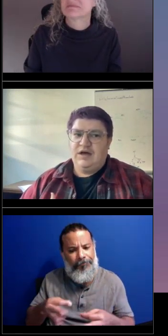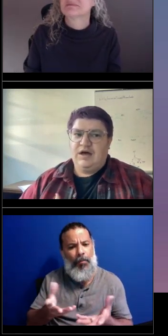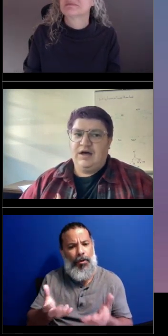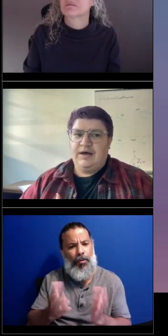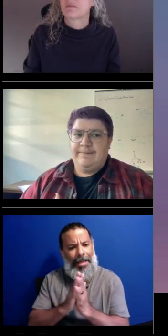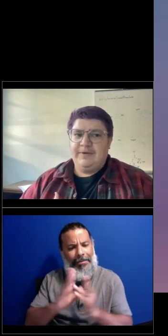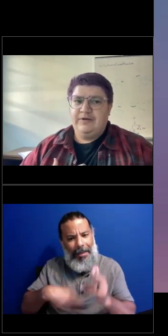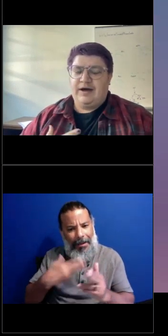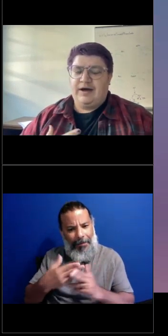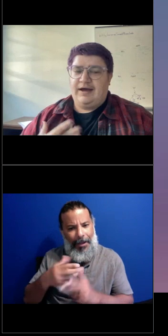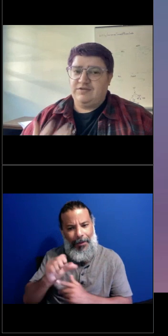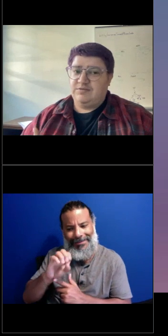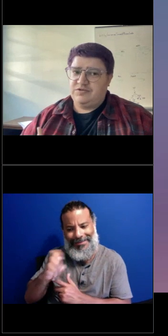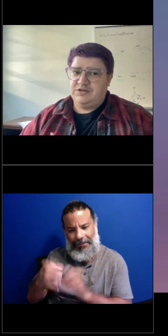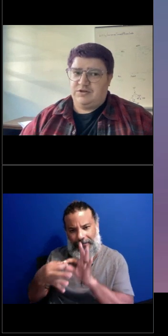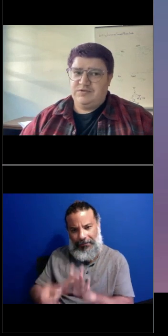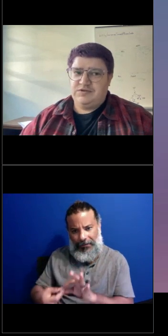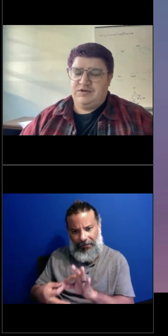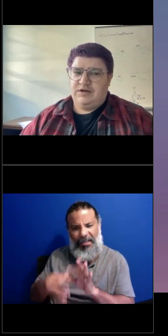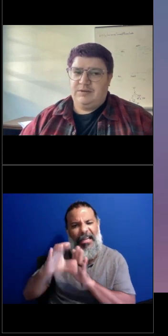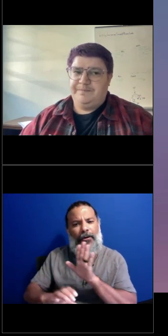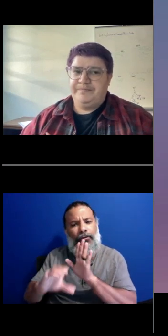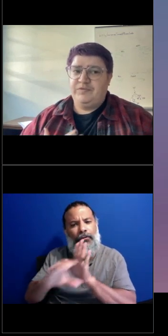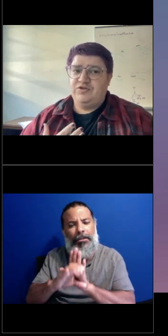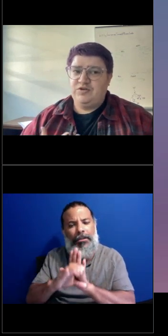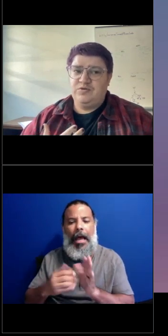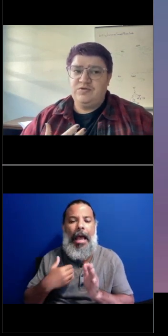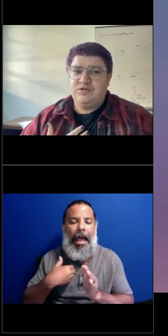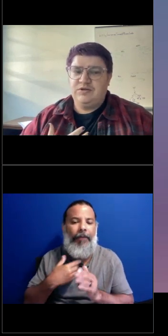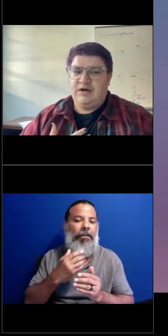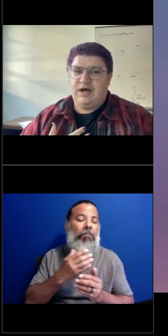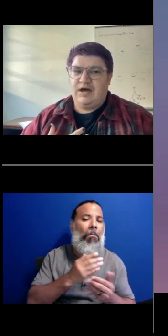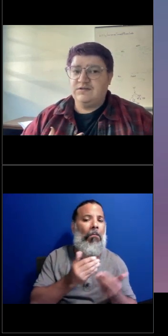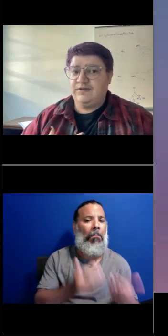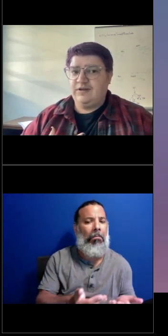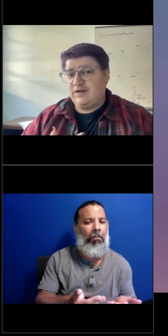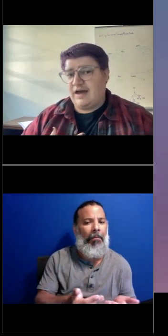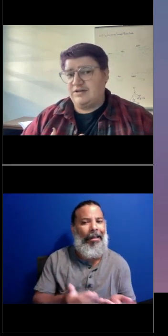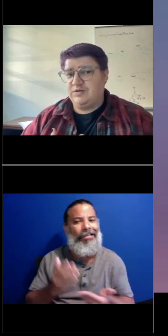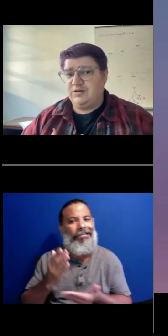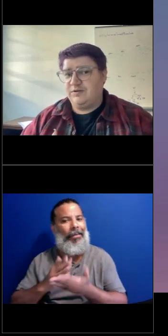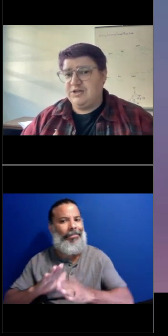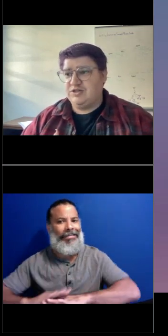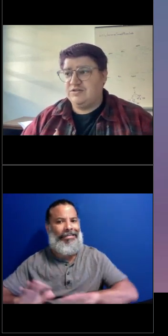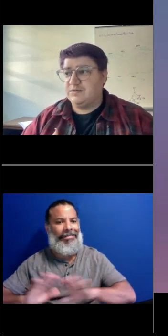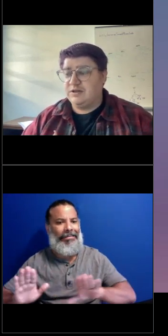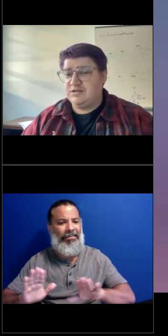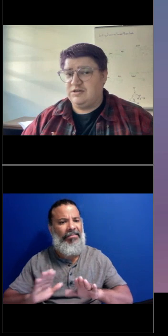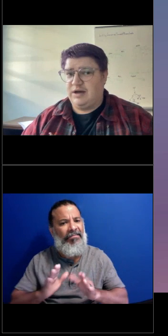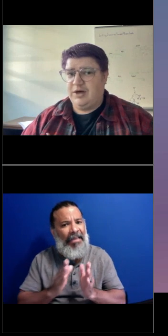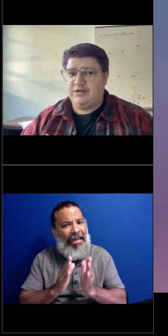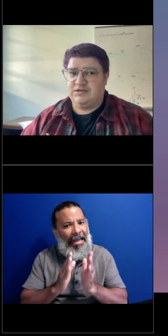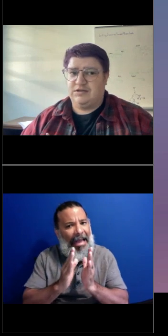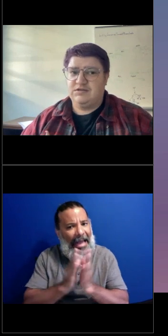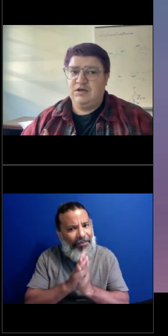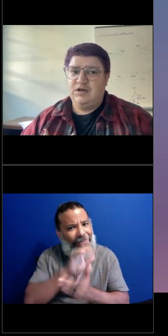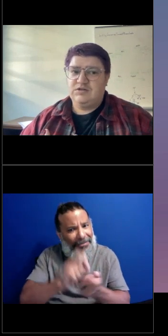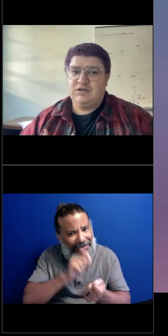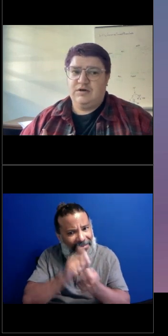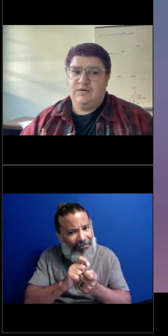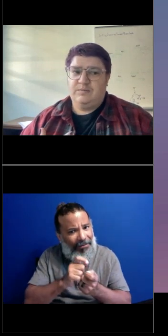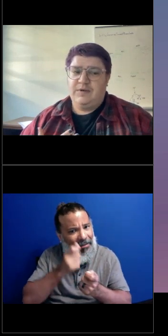characteristics, I have some do's and don'ts. Do's, ask for the actual information that's related to your